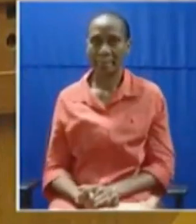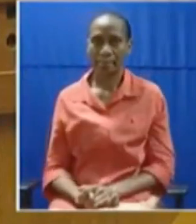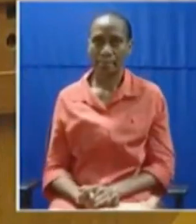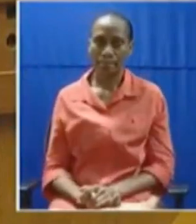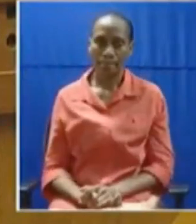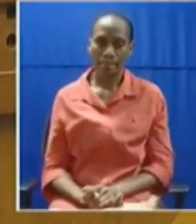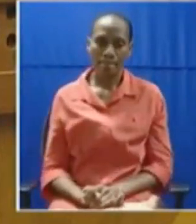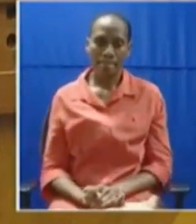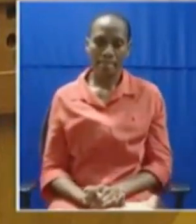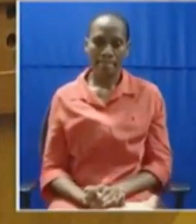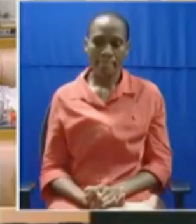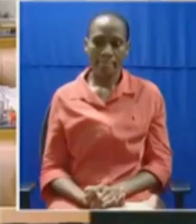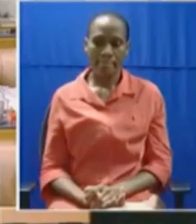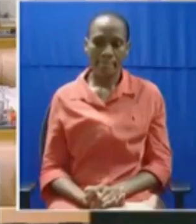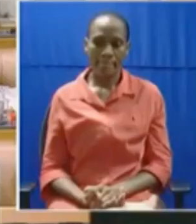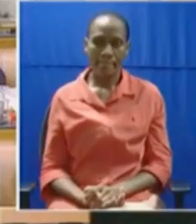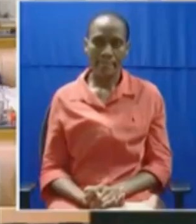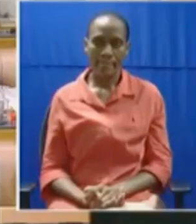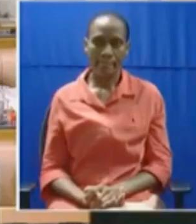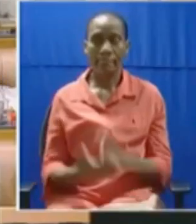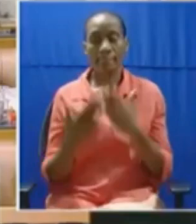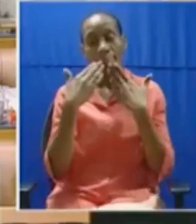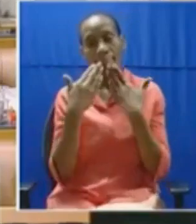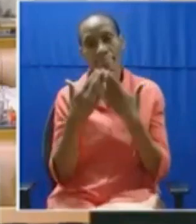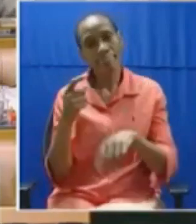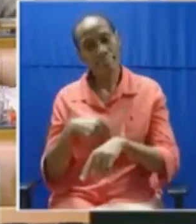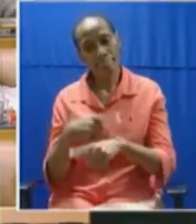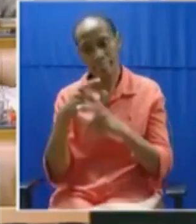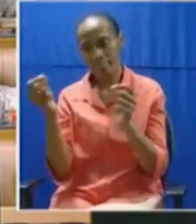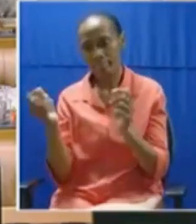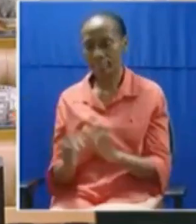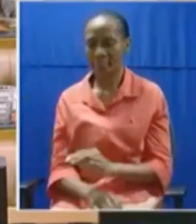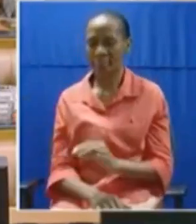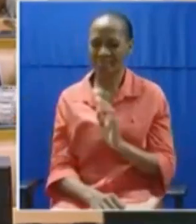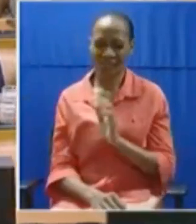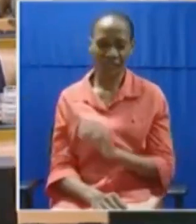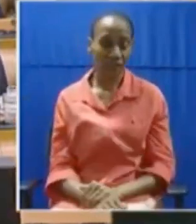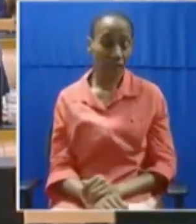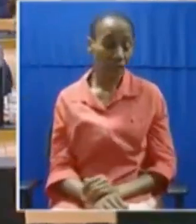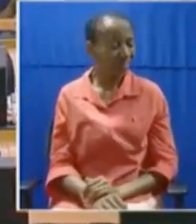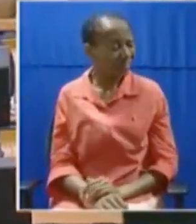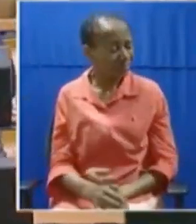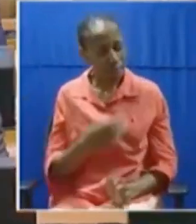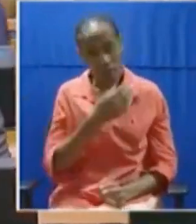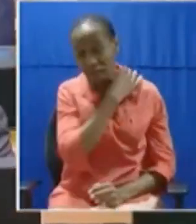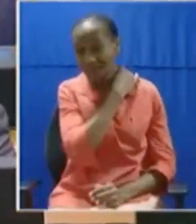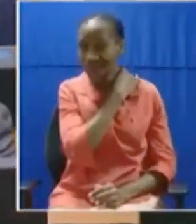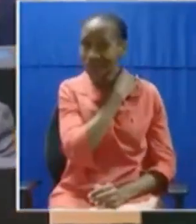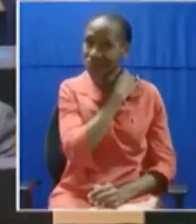in action for victory on the 8th of May. Thank you very much.